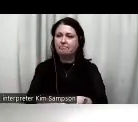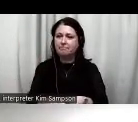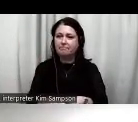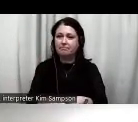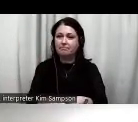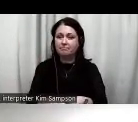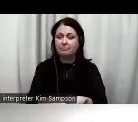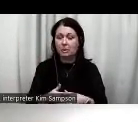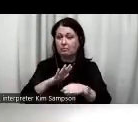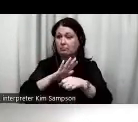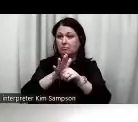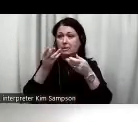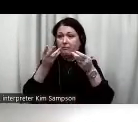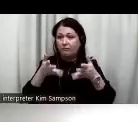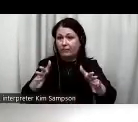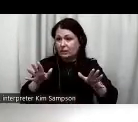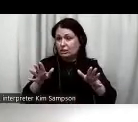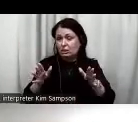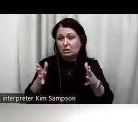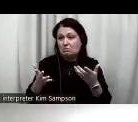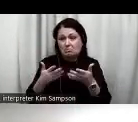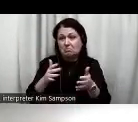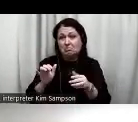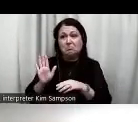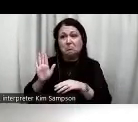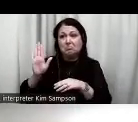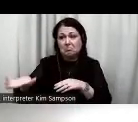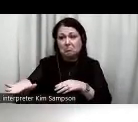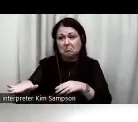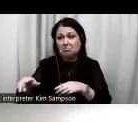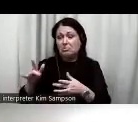an endemic. And then